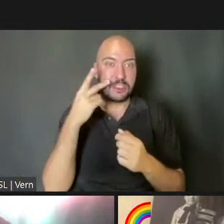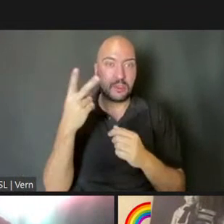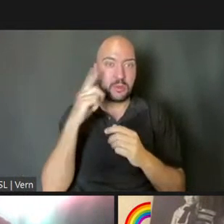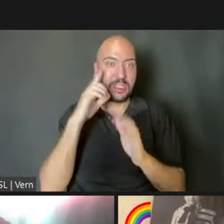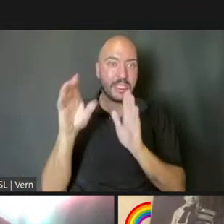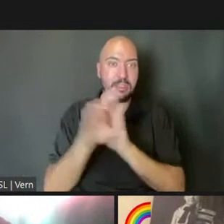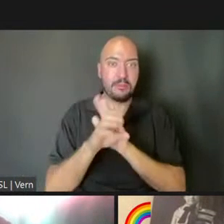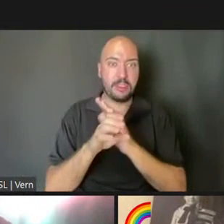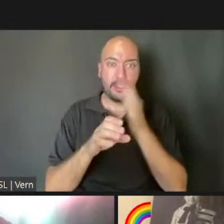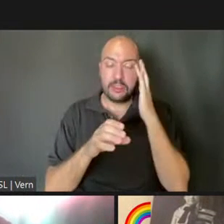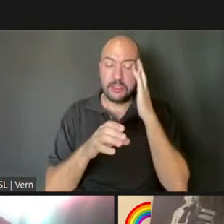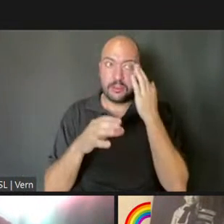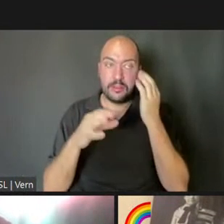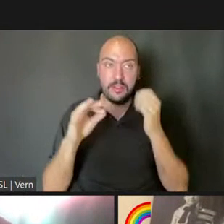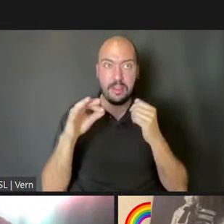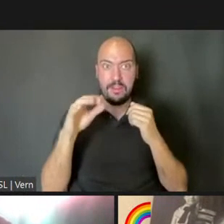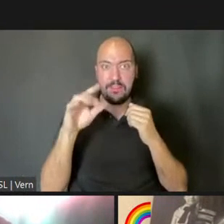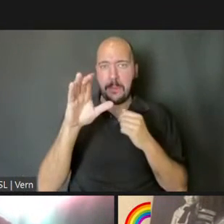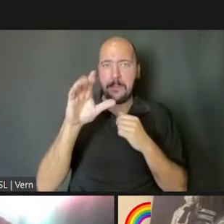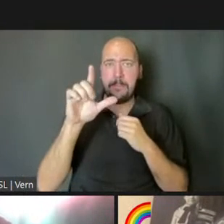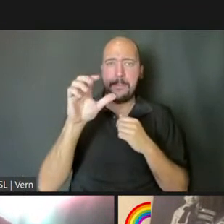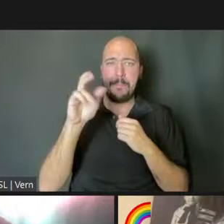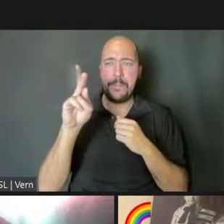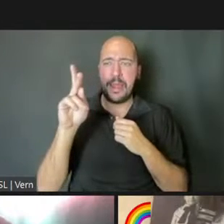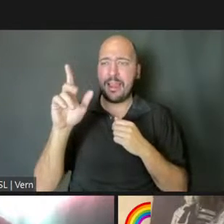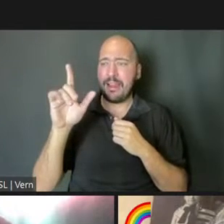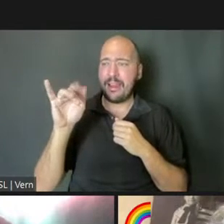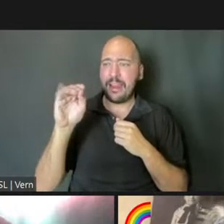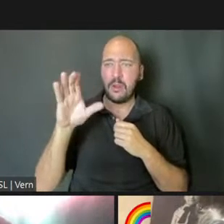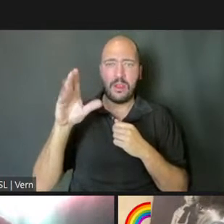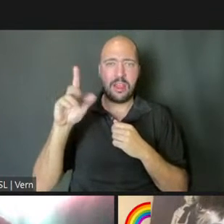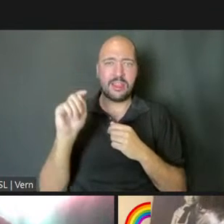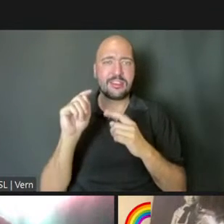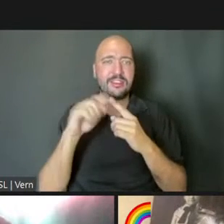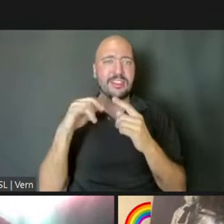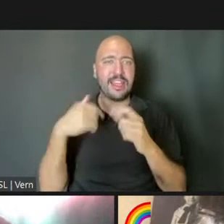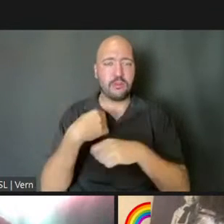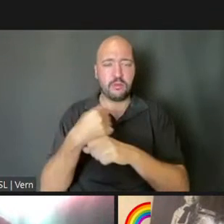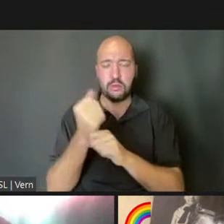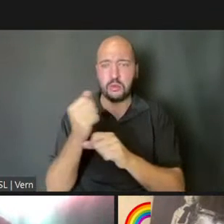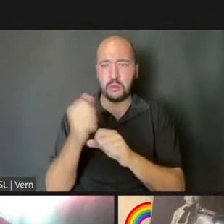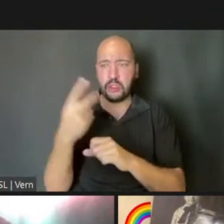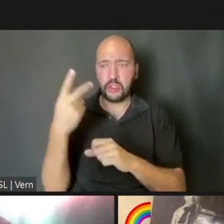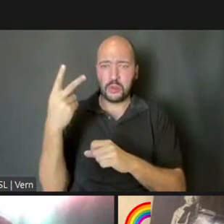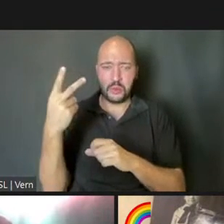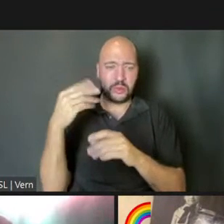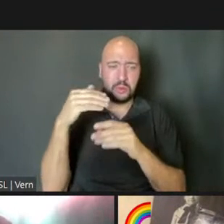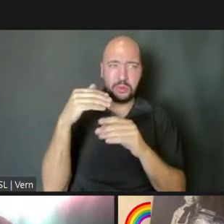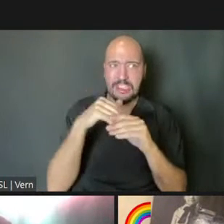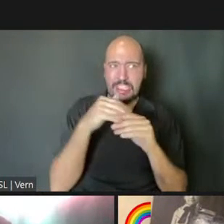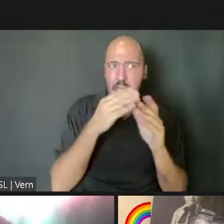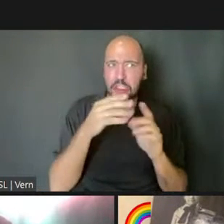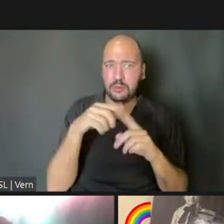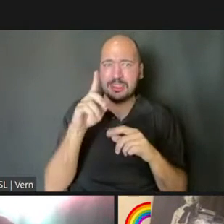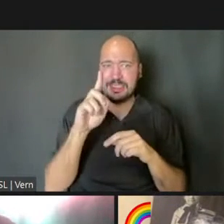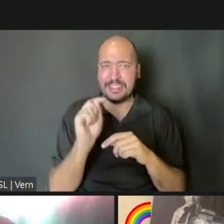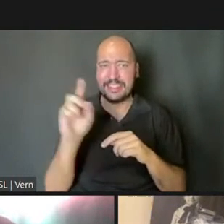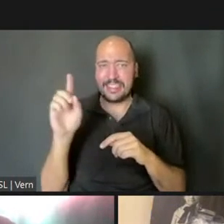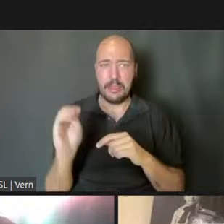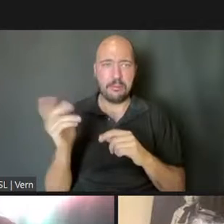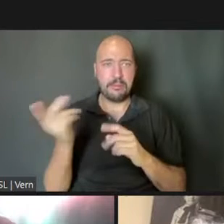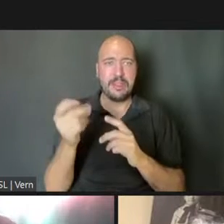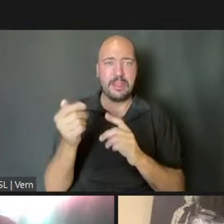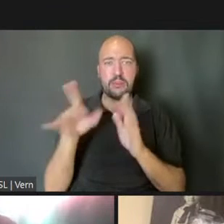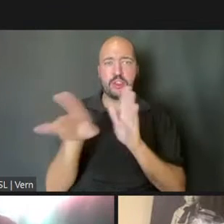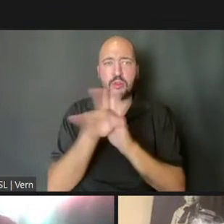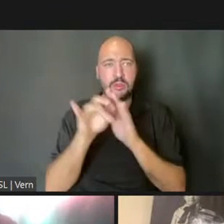block lino cuts that I created in collaboration with 2 insiders whose initials are DT and DM. They helped to choose